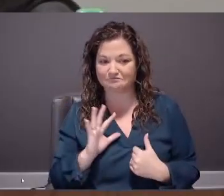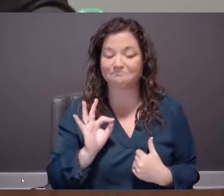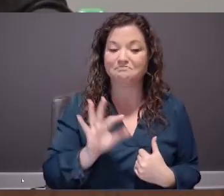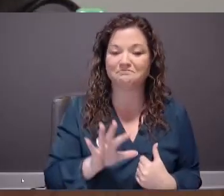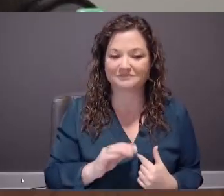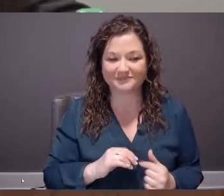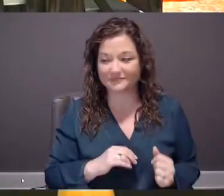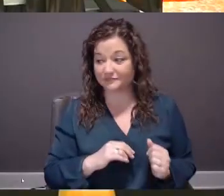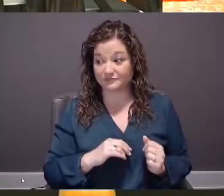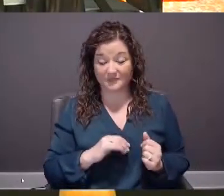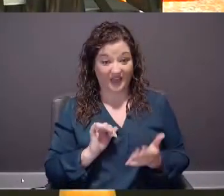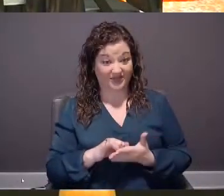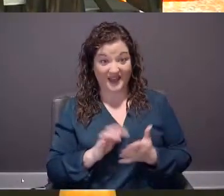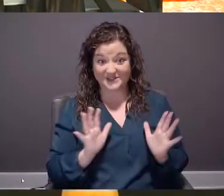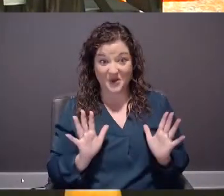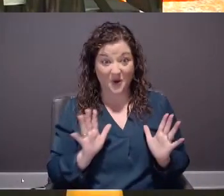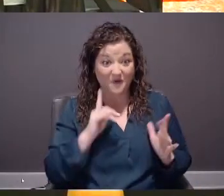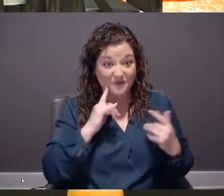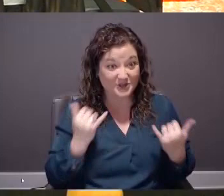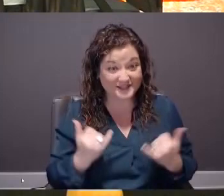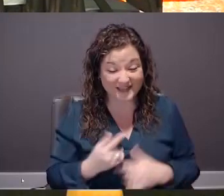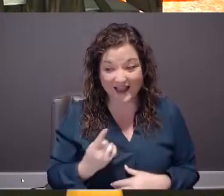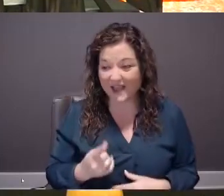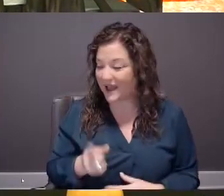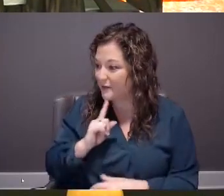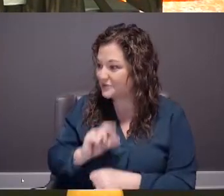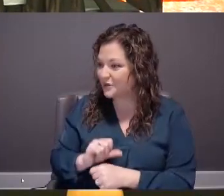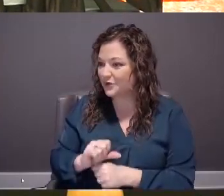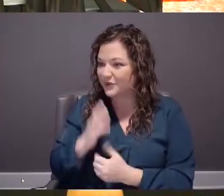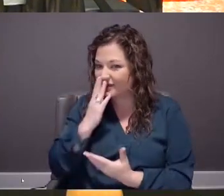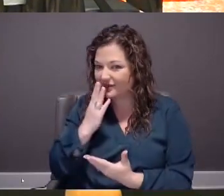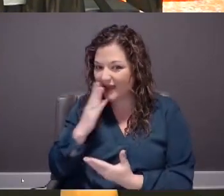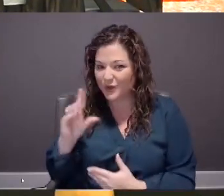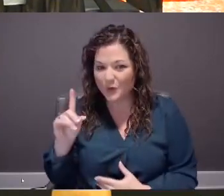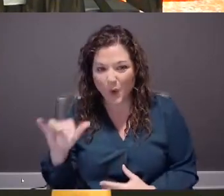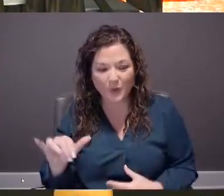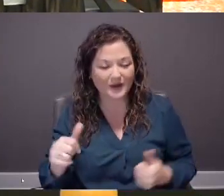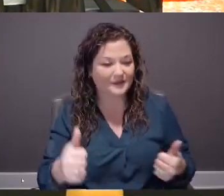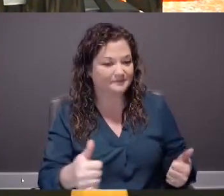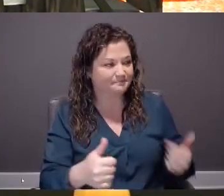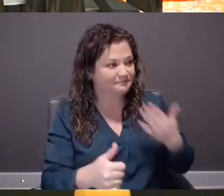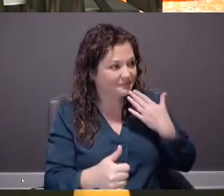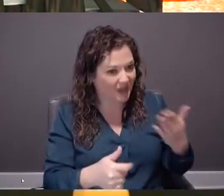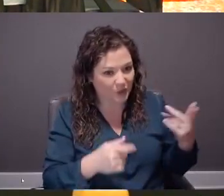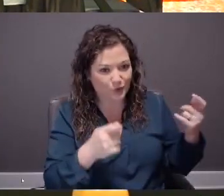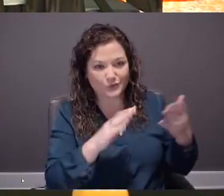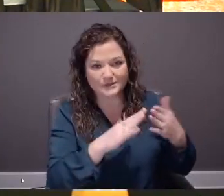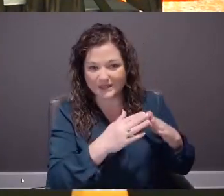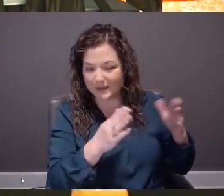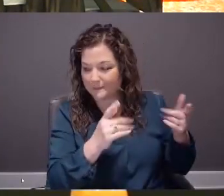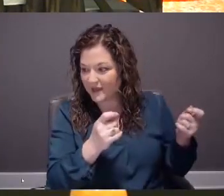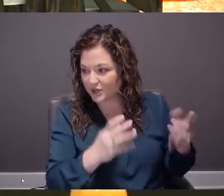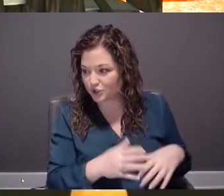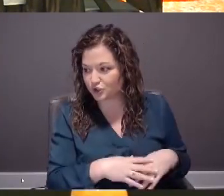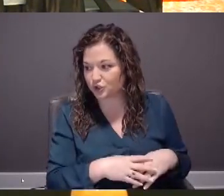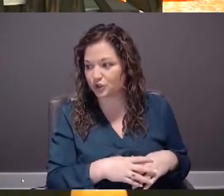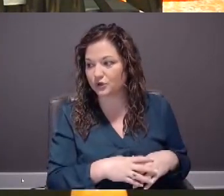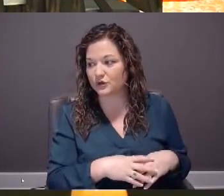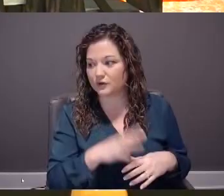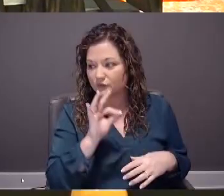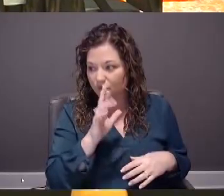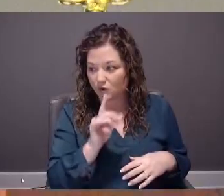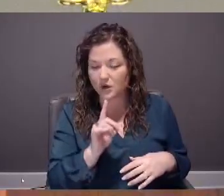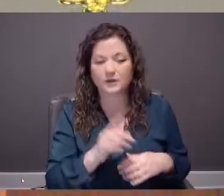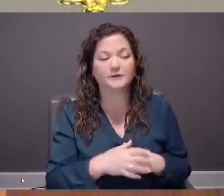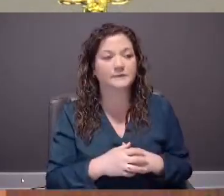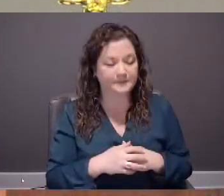today. Absolutely. Fantastic. Thanks again, Cody. Thank you, City Manager Ford. We now come to the point of the meeting